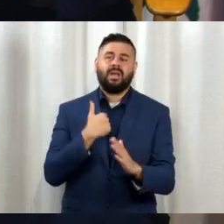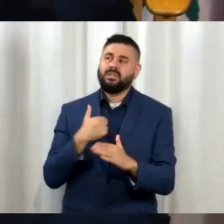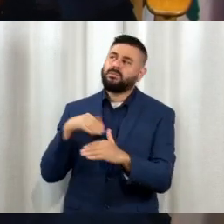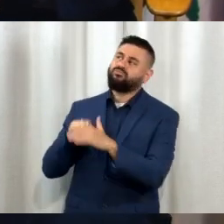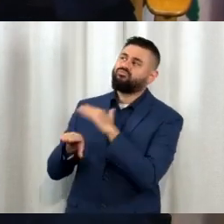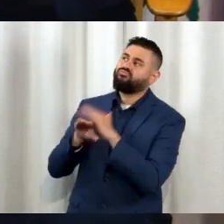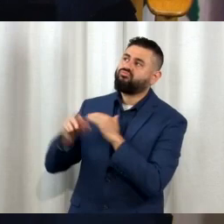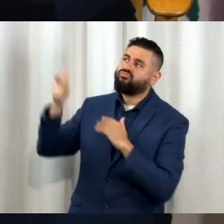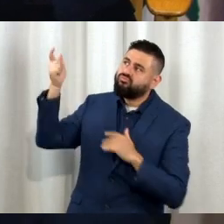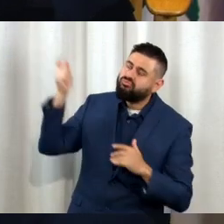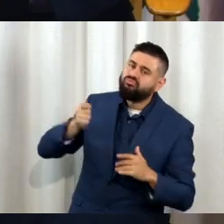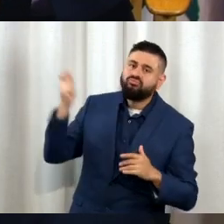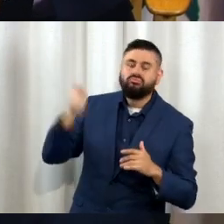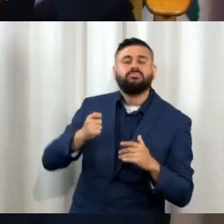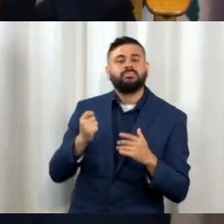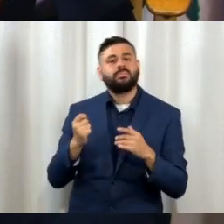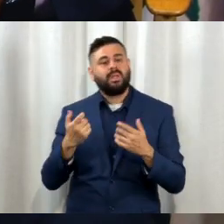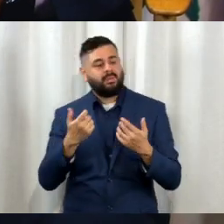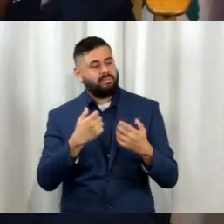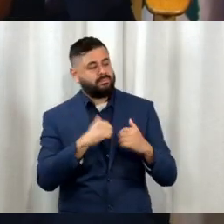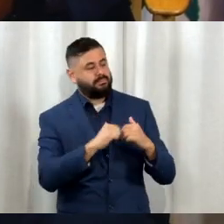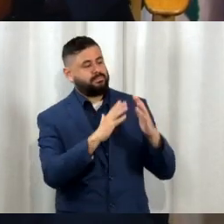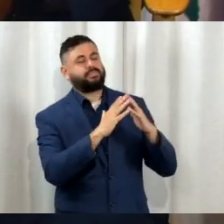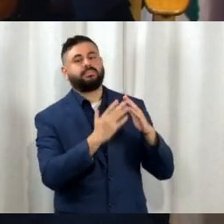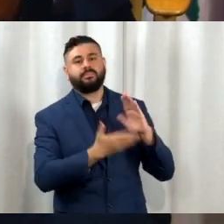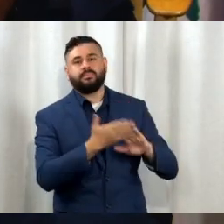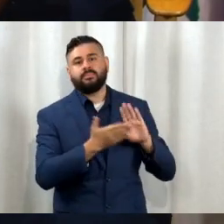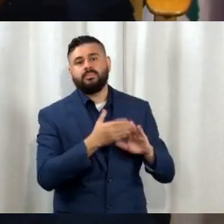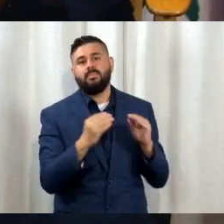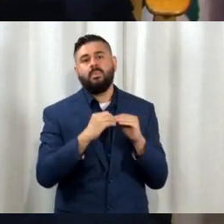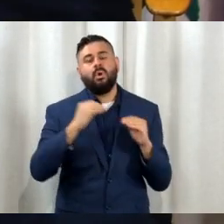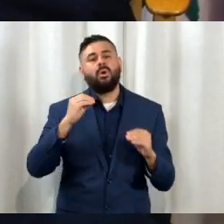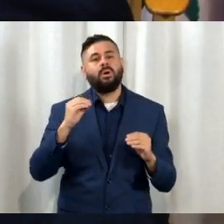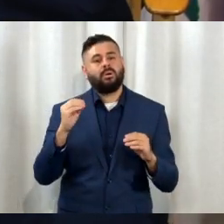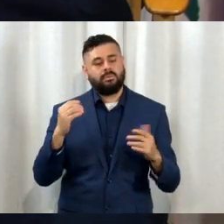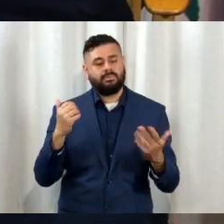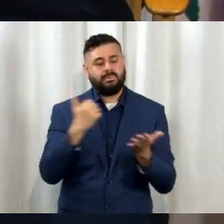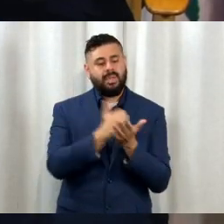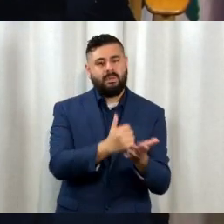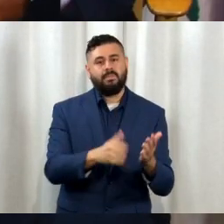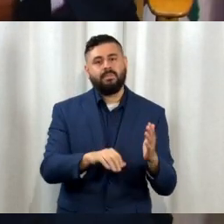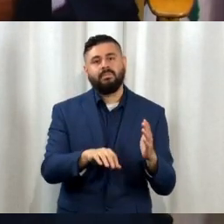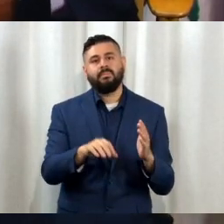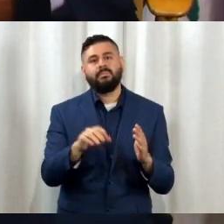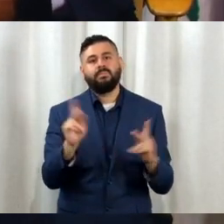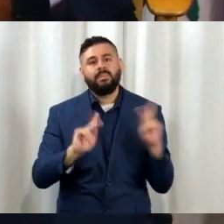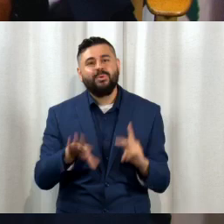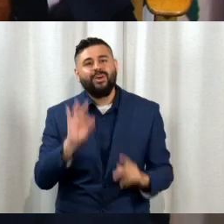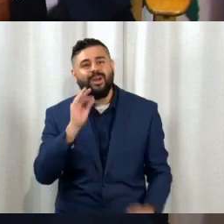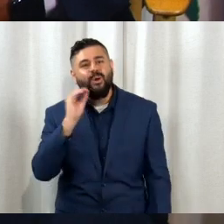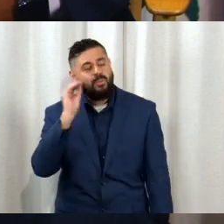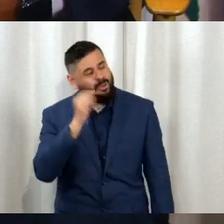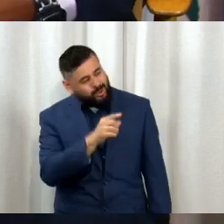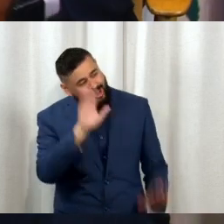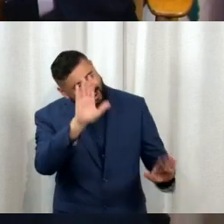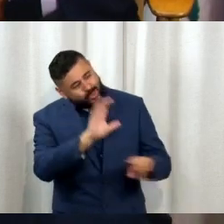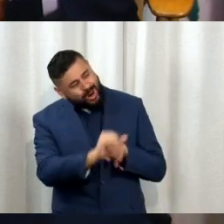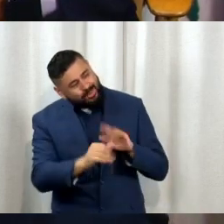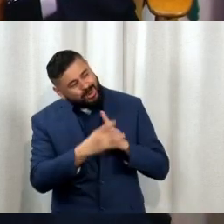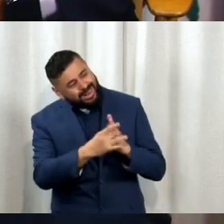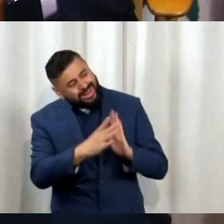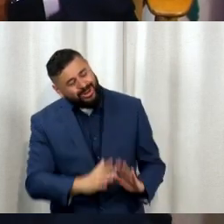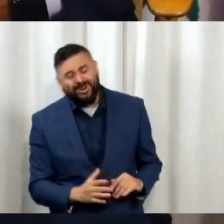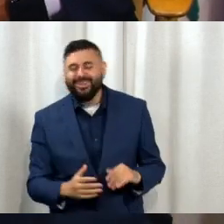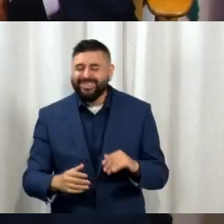deploy housing that's affordable. So this is terrific, what we're able to do as a team. And Tom, you're an incredible leader, and it's always